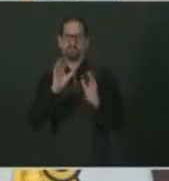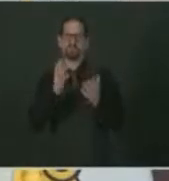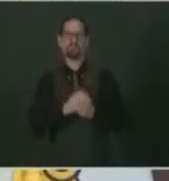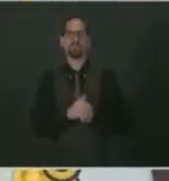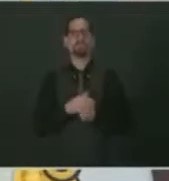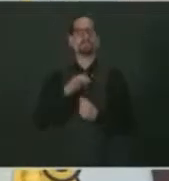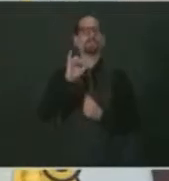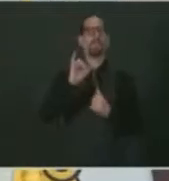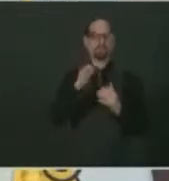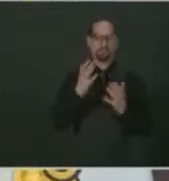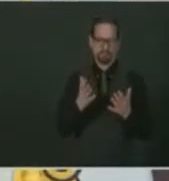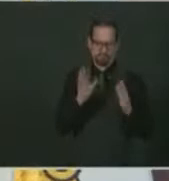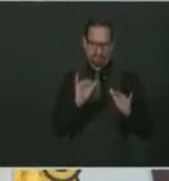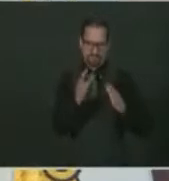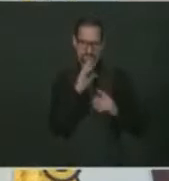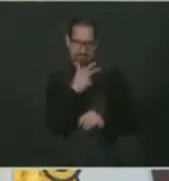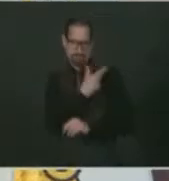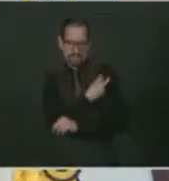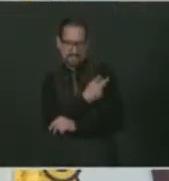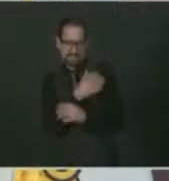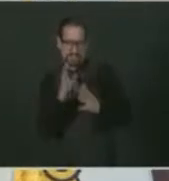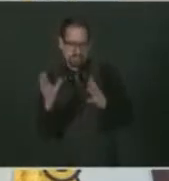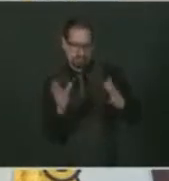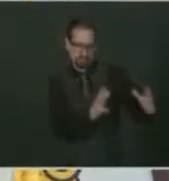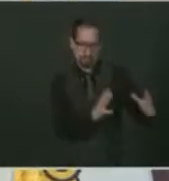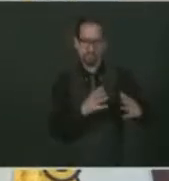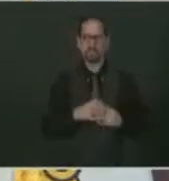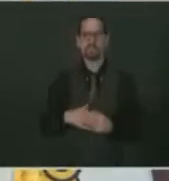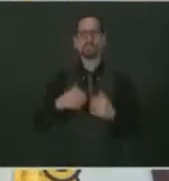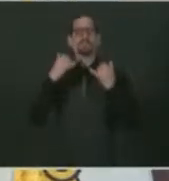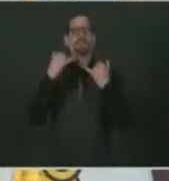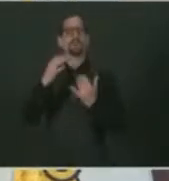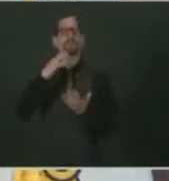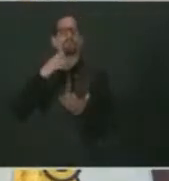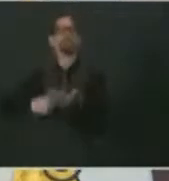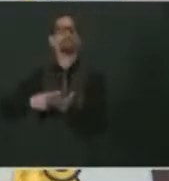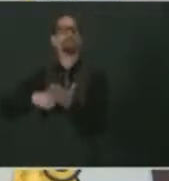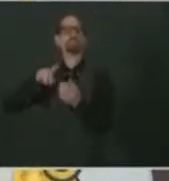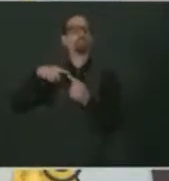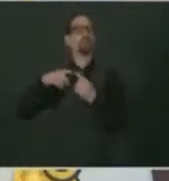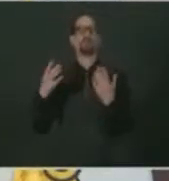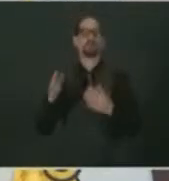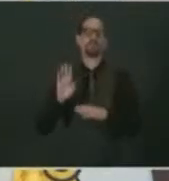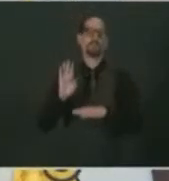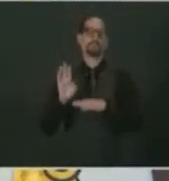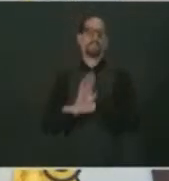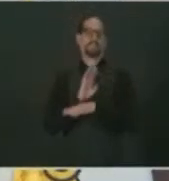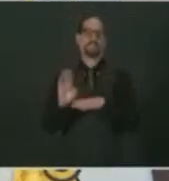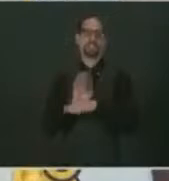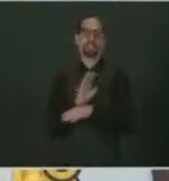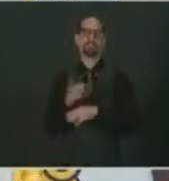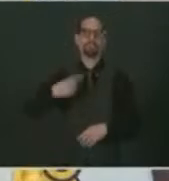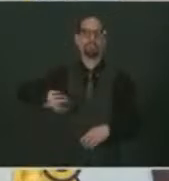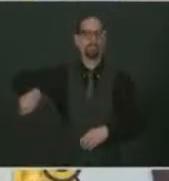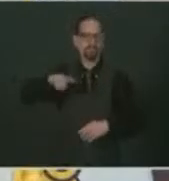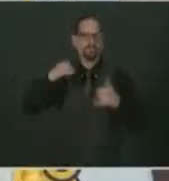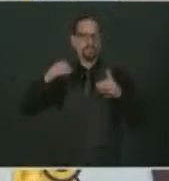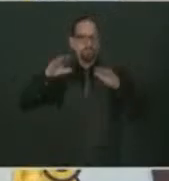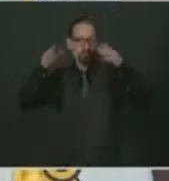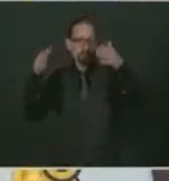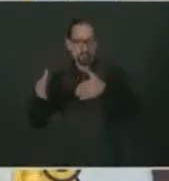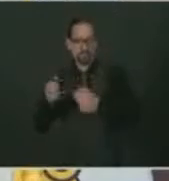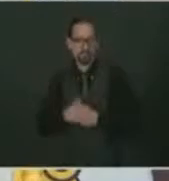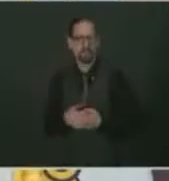more flexibility. I'm going to continue to make good on that promise, and that we will make incremental